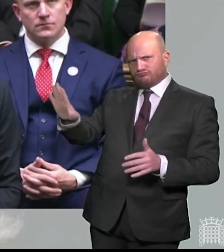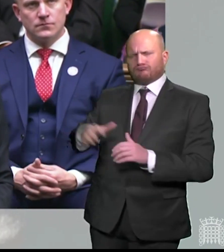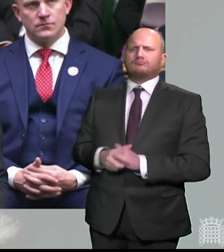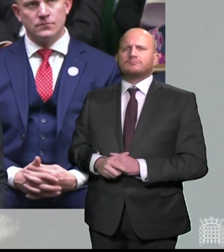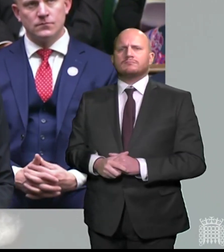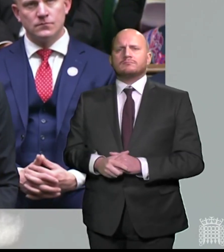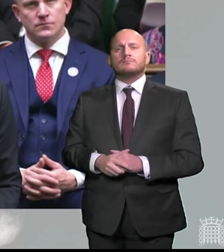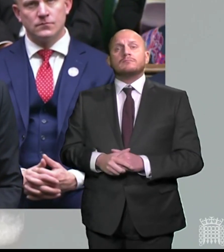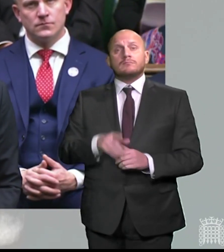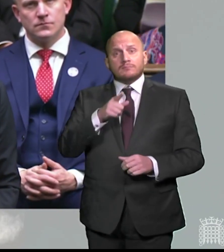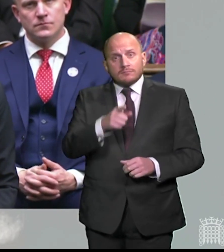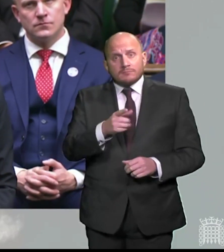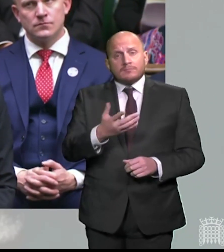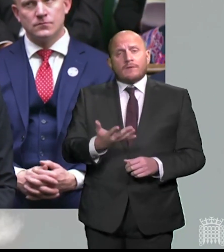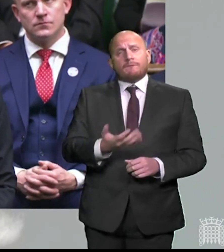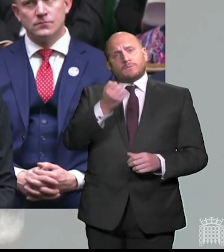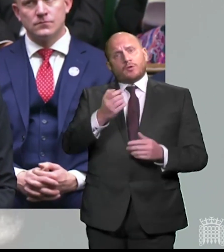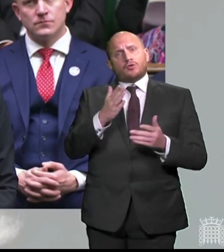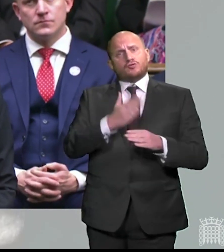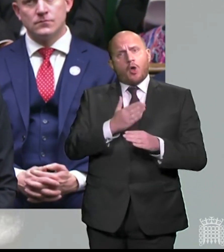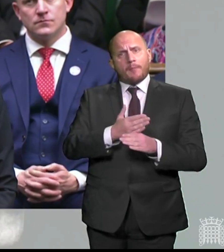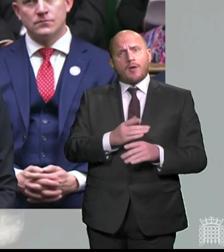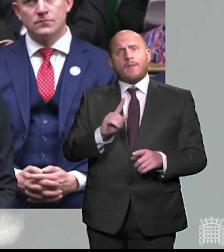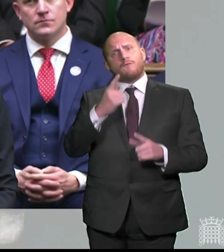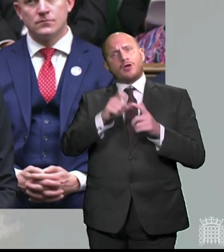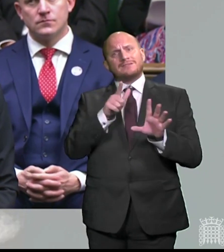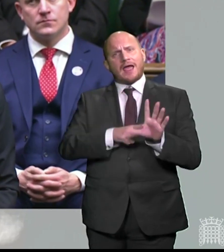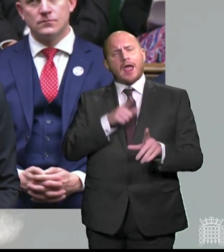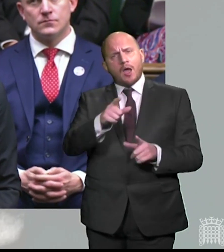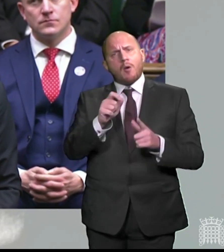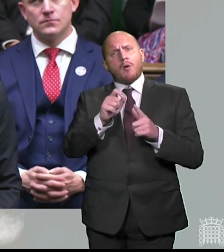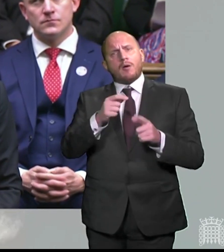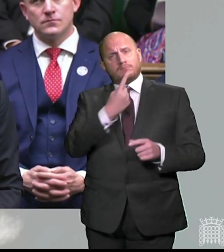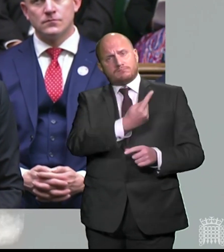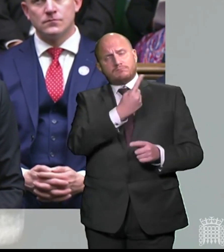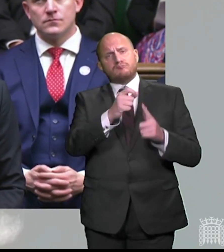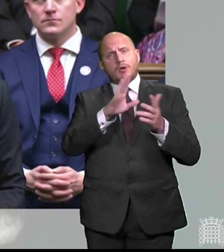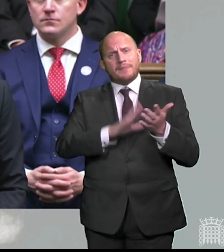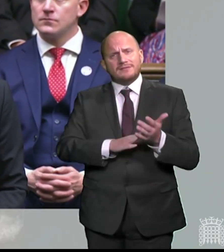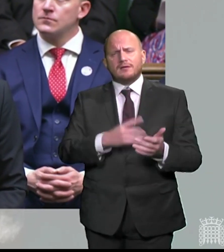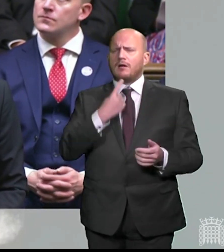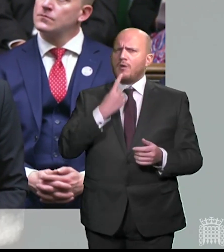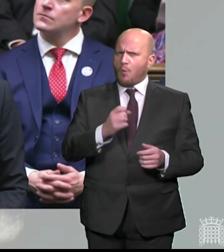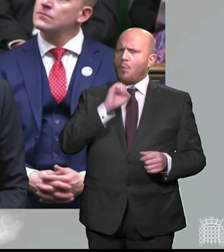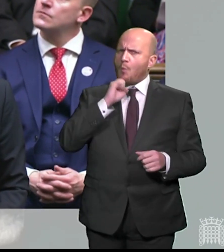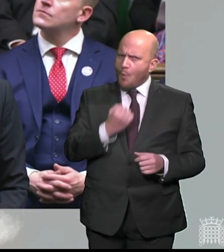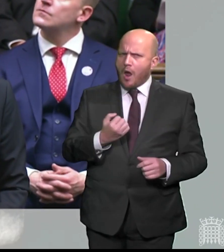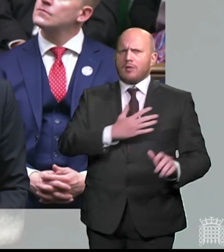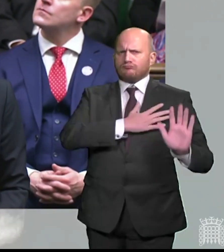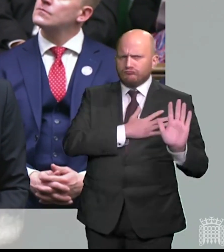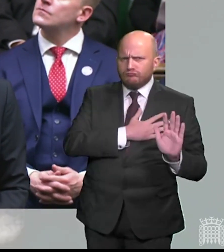had got the job in his first day, the Prime Minister promised, and I quote, integrity, professionalism